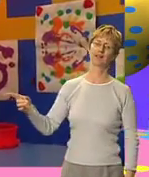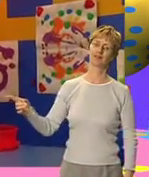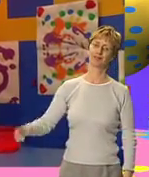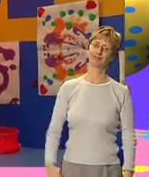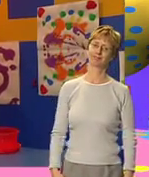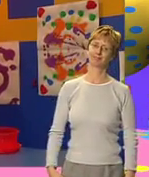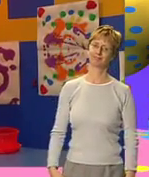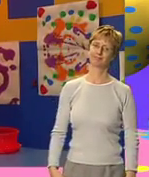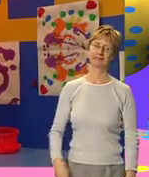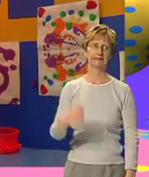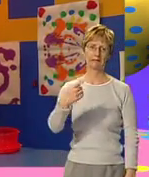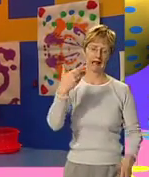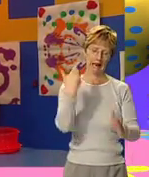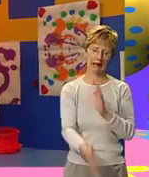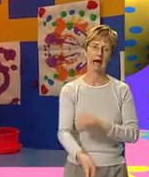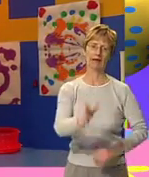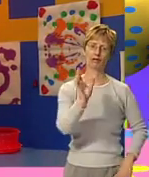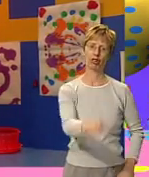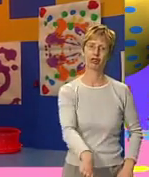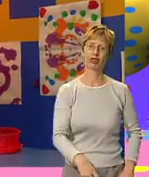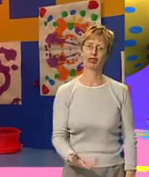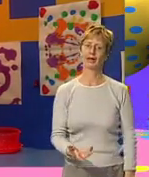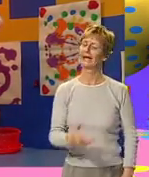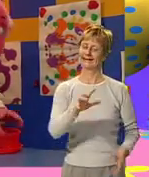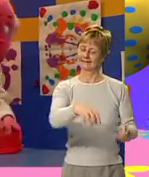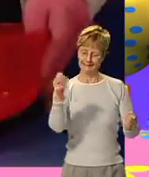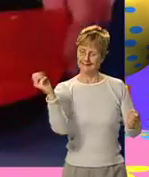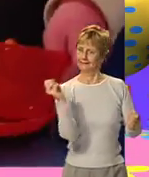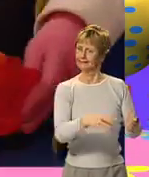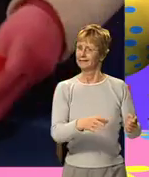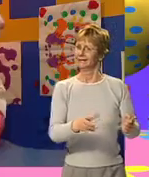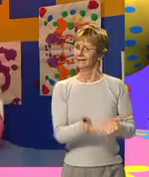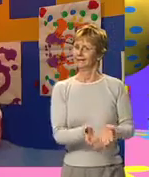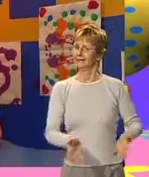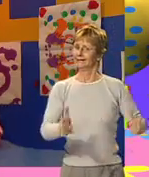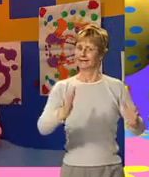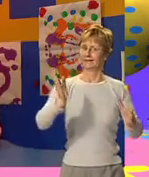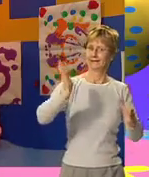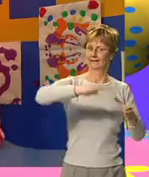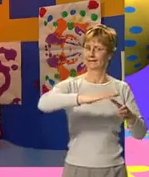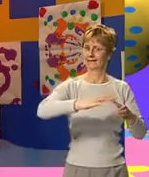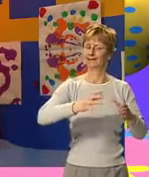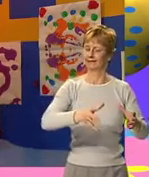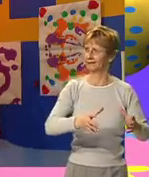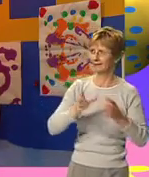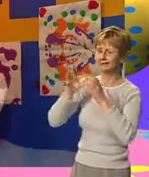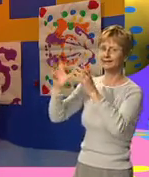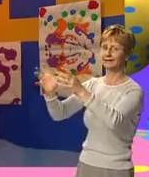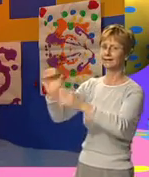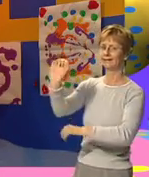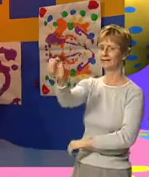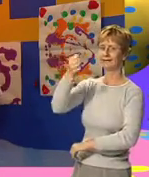Oh, someone's left the clay out. Well, better put it back in its box. Go on.